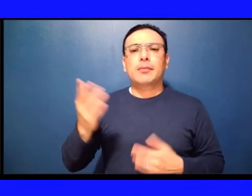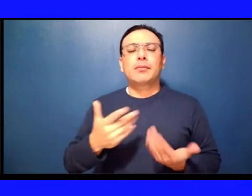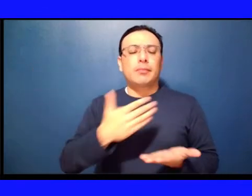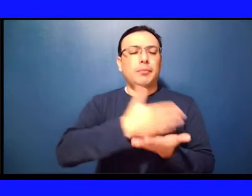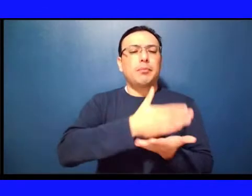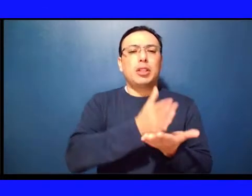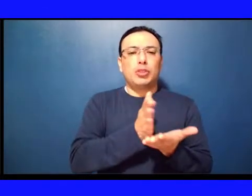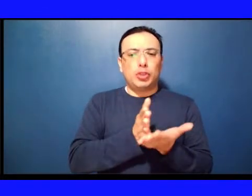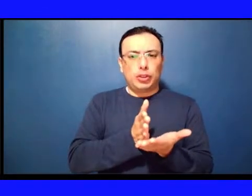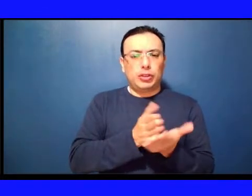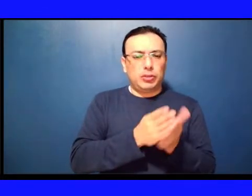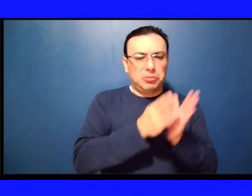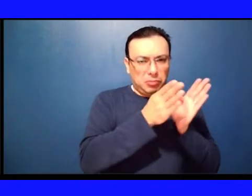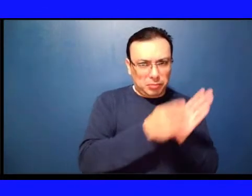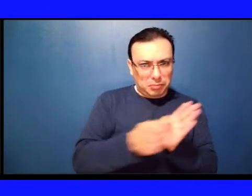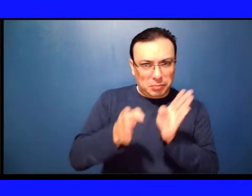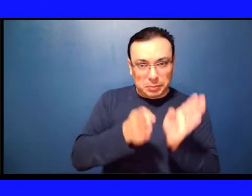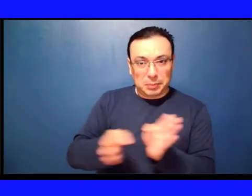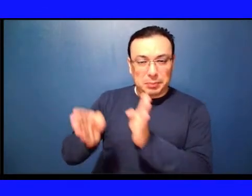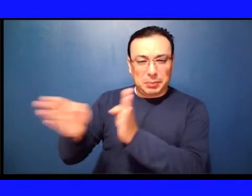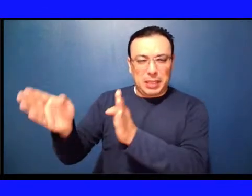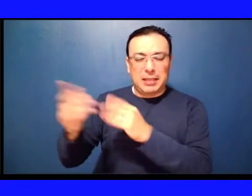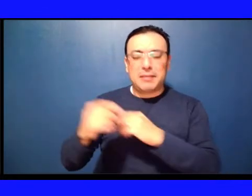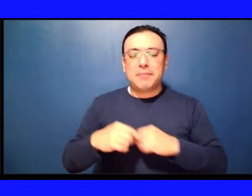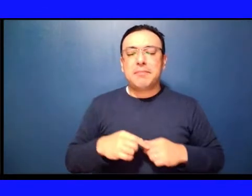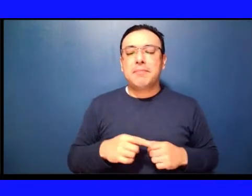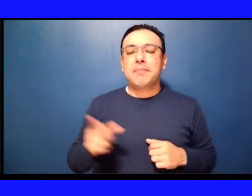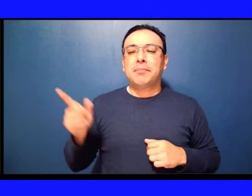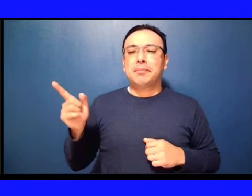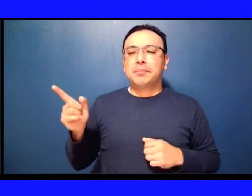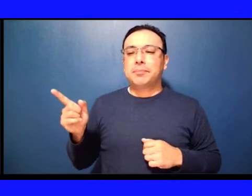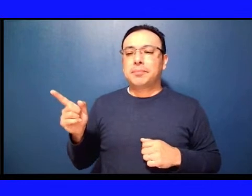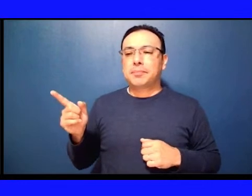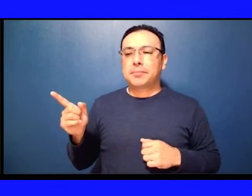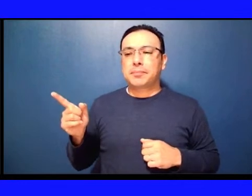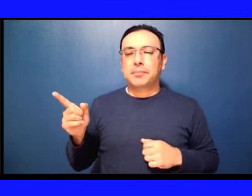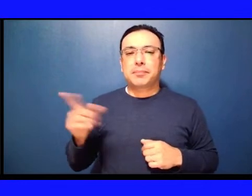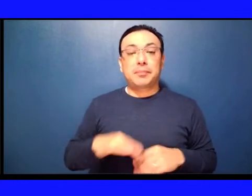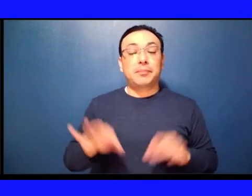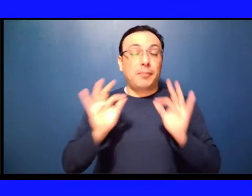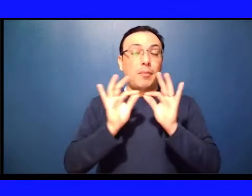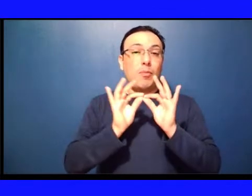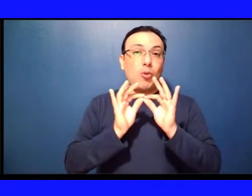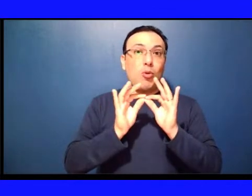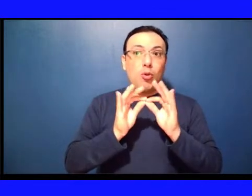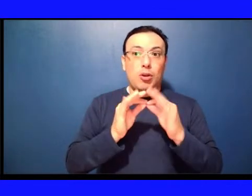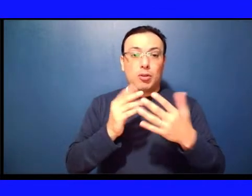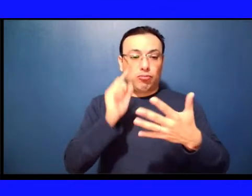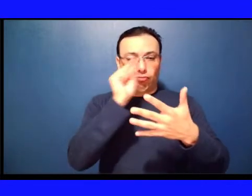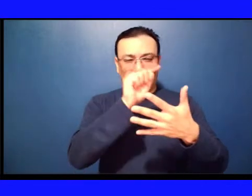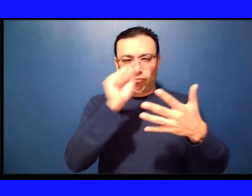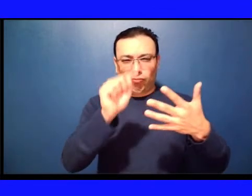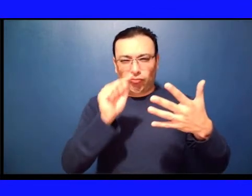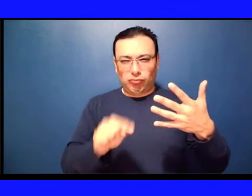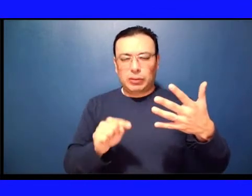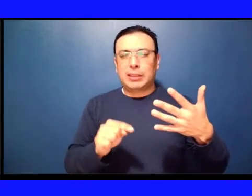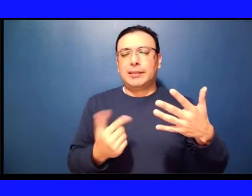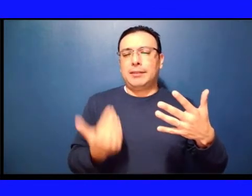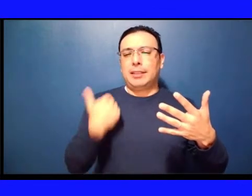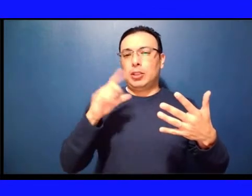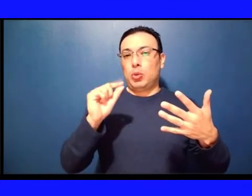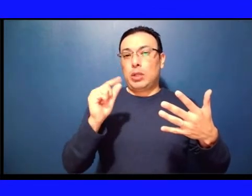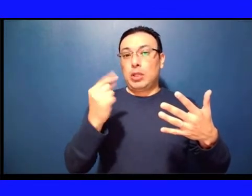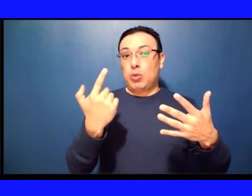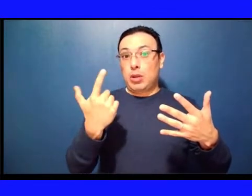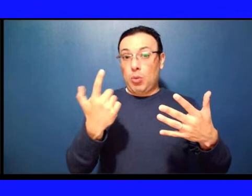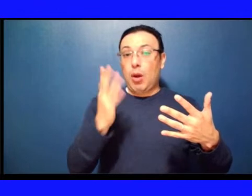our facilities been very successful, and we're building upon some of that same performance improvement approach with specialty areas in